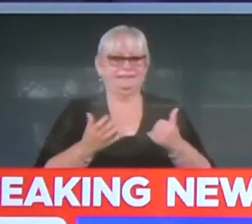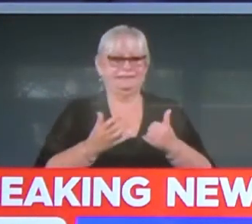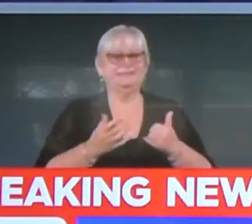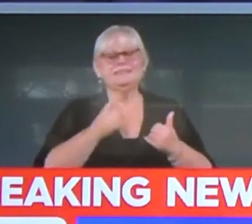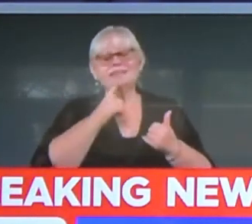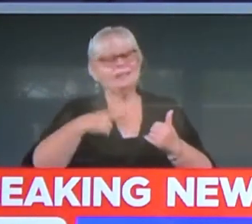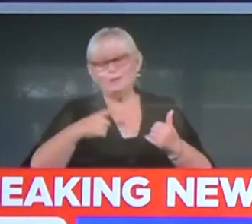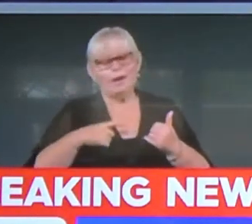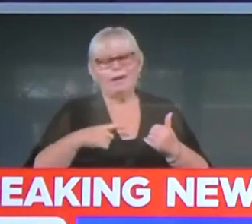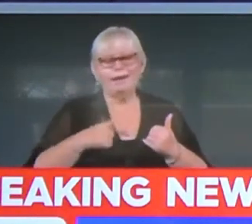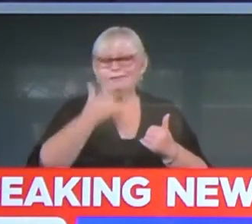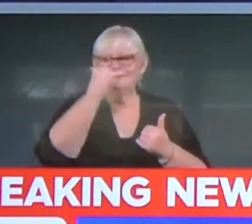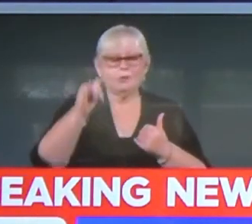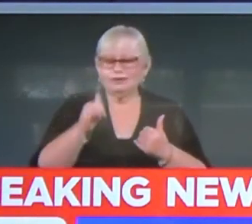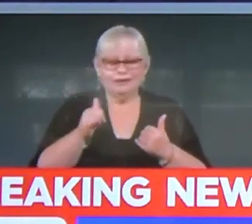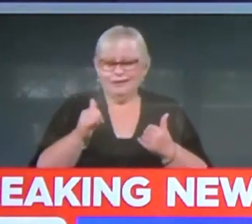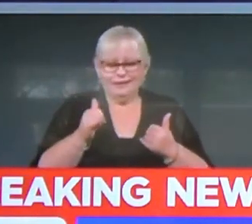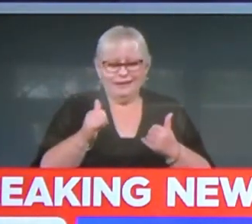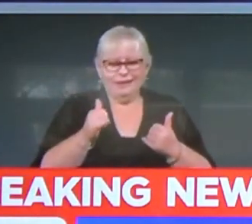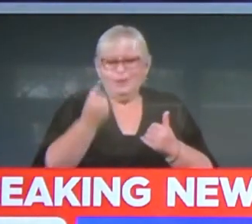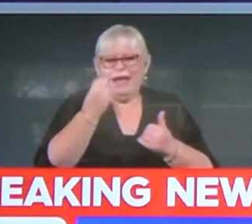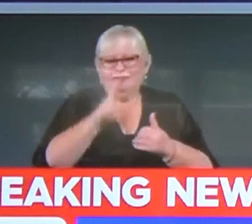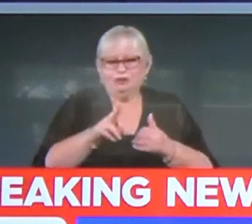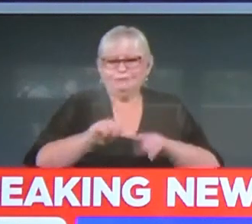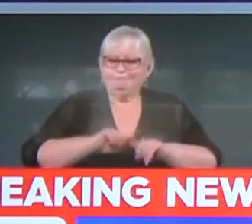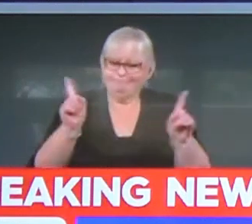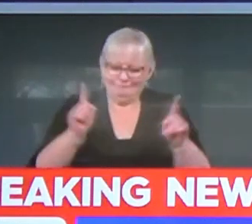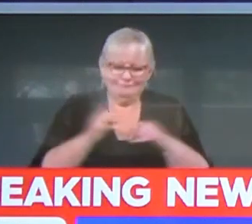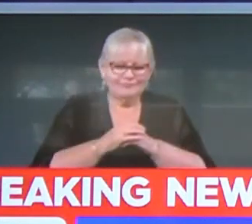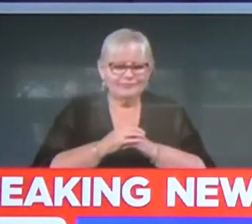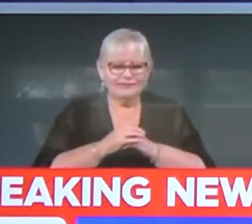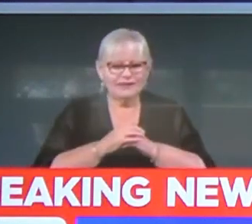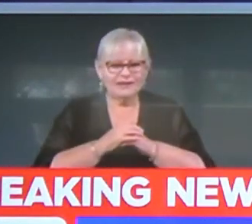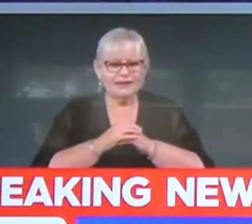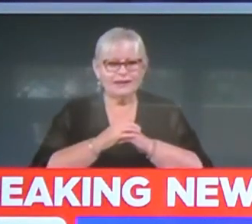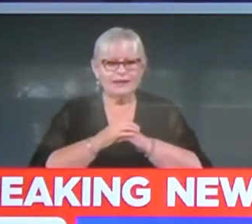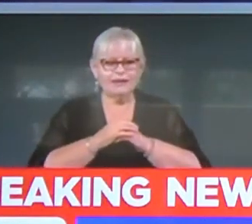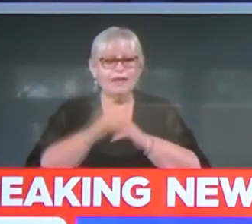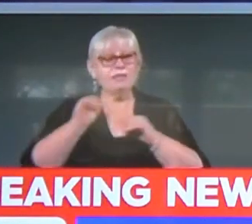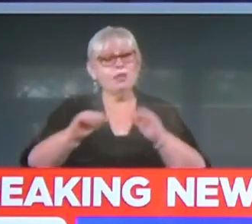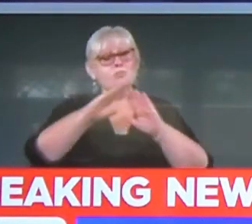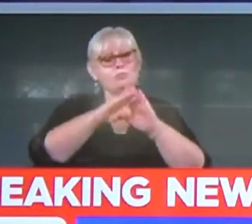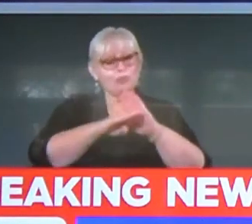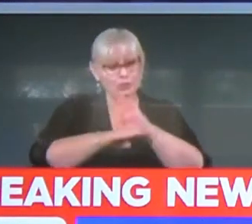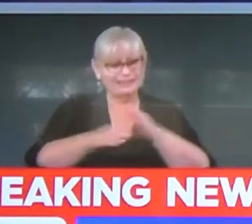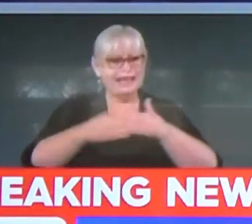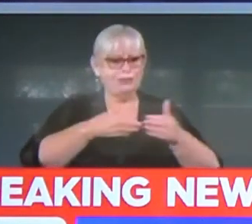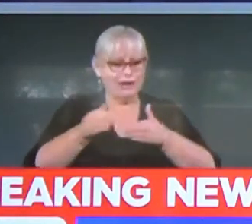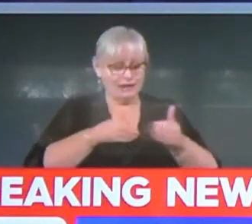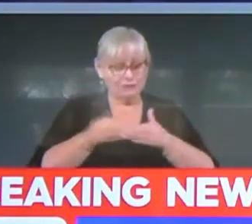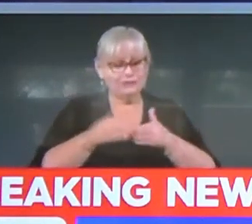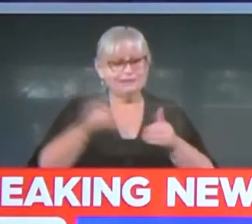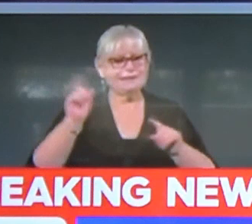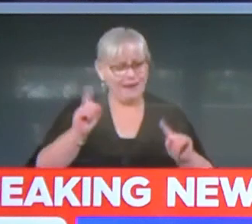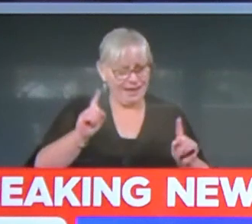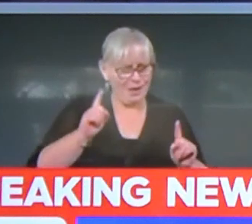why, regretfully, we have to be able to put these arrangements in place. Now, these are the rules and arrangements that are